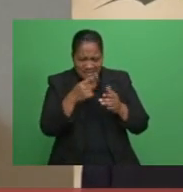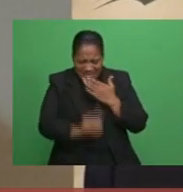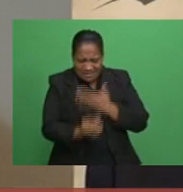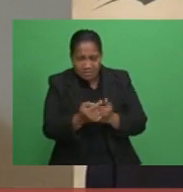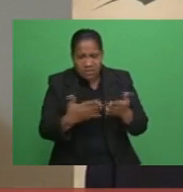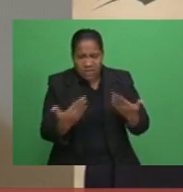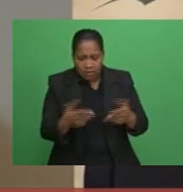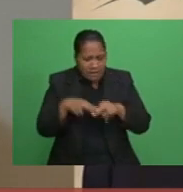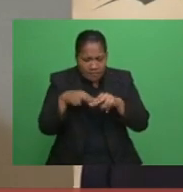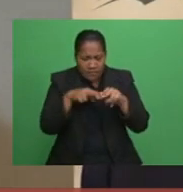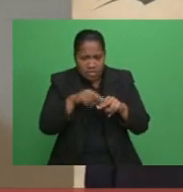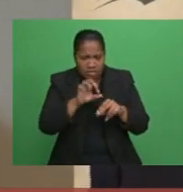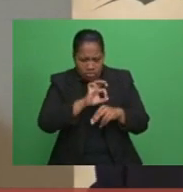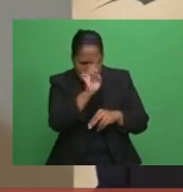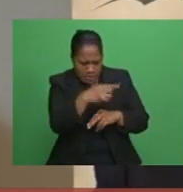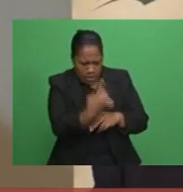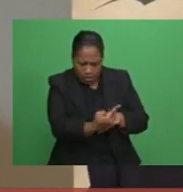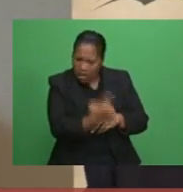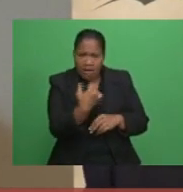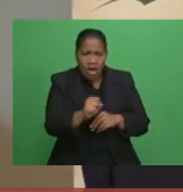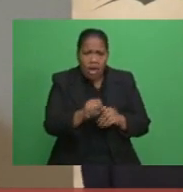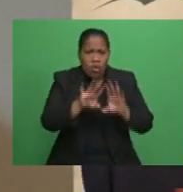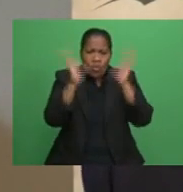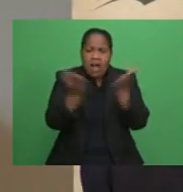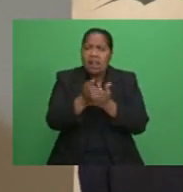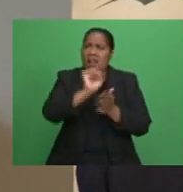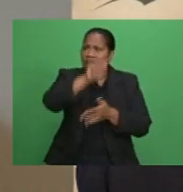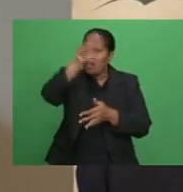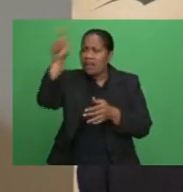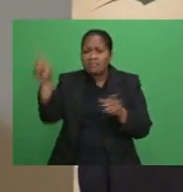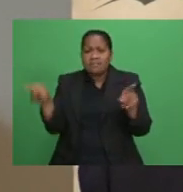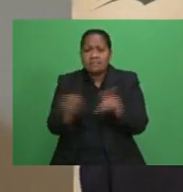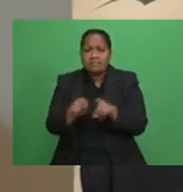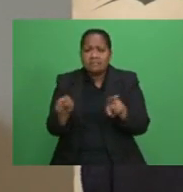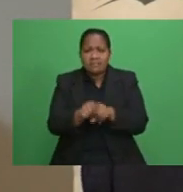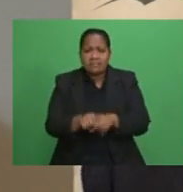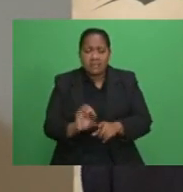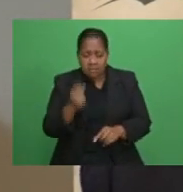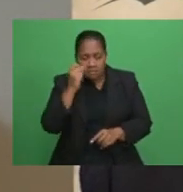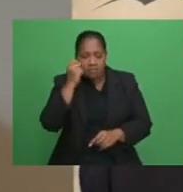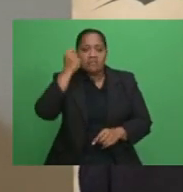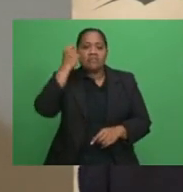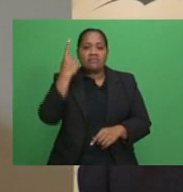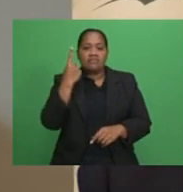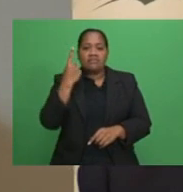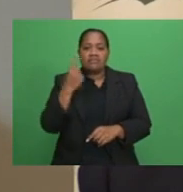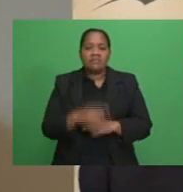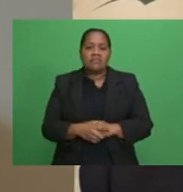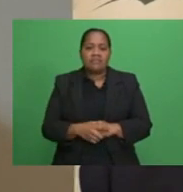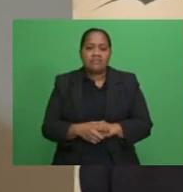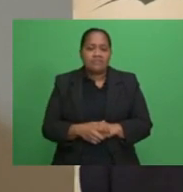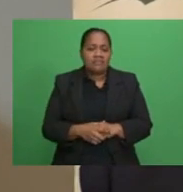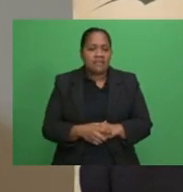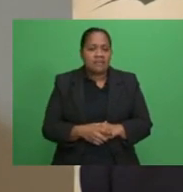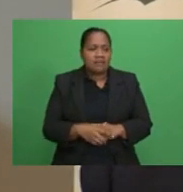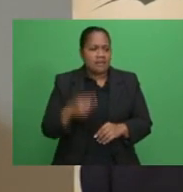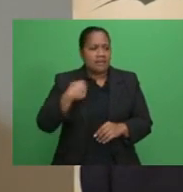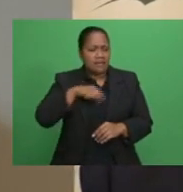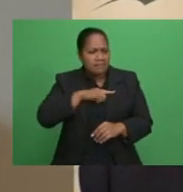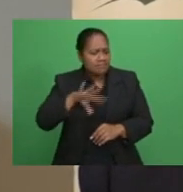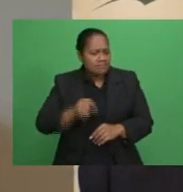alone in this, we have to be pragmatic. I think we all realise that it's going to be a harder year this coming year, so we have to prepare